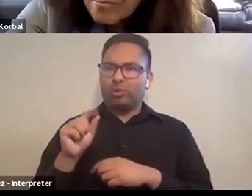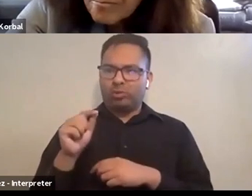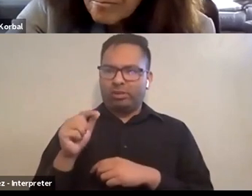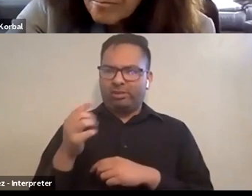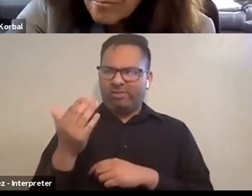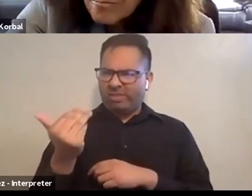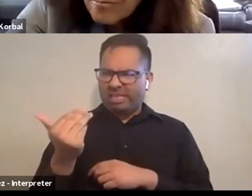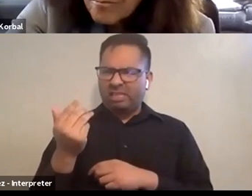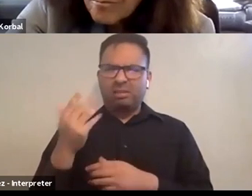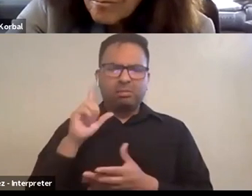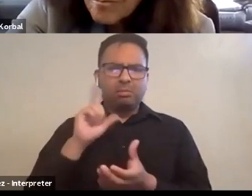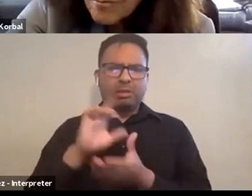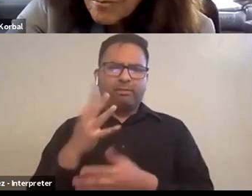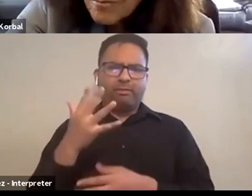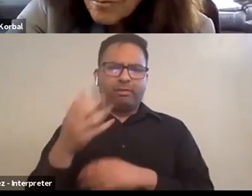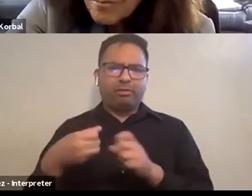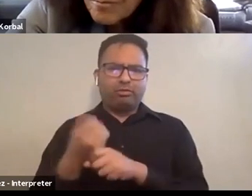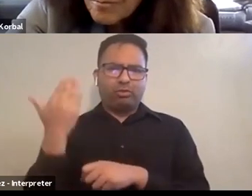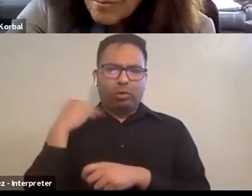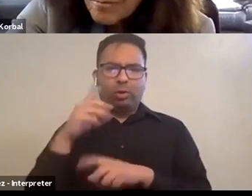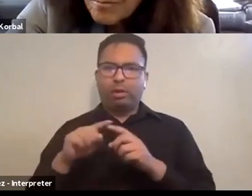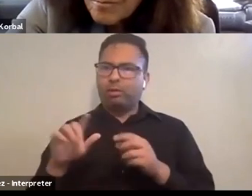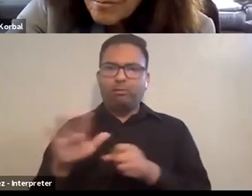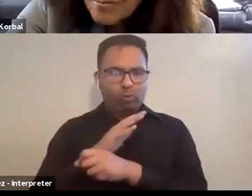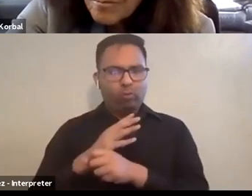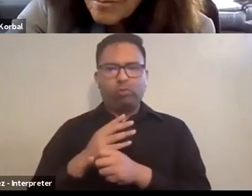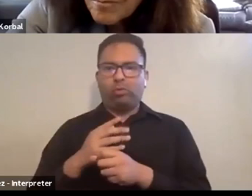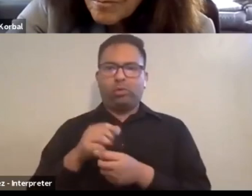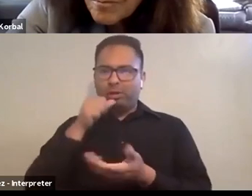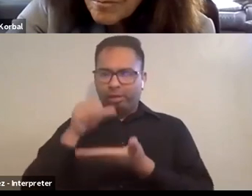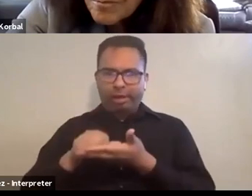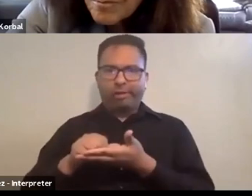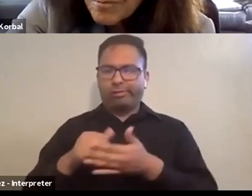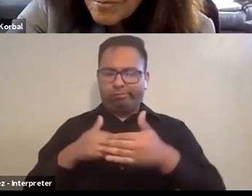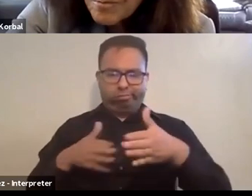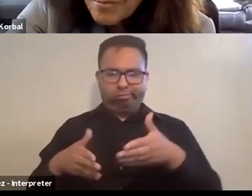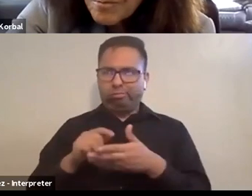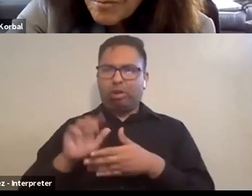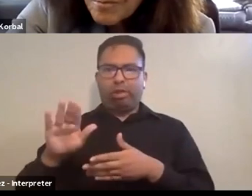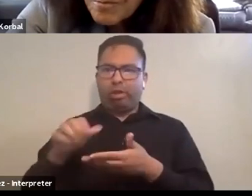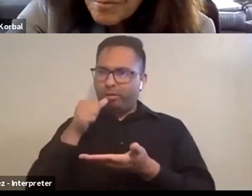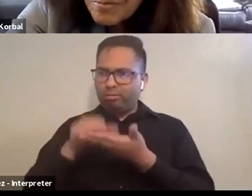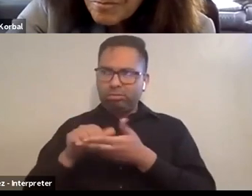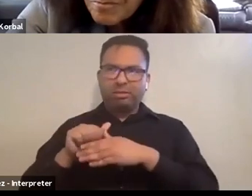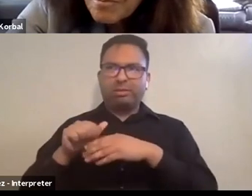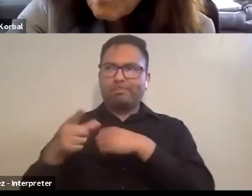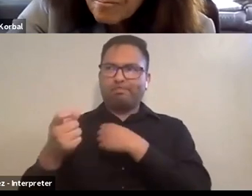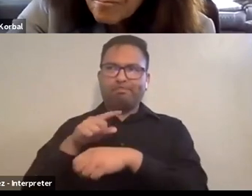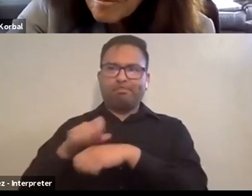but it was a complete folder of their correspondence for a decade, like I mentioned. So yes,